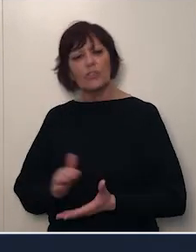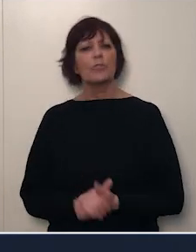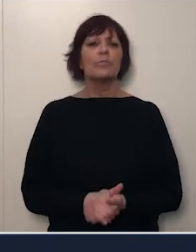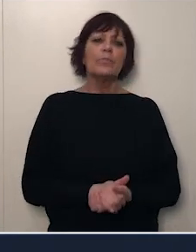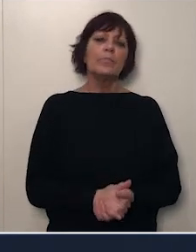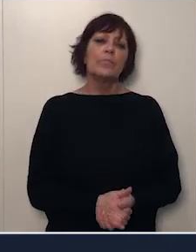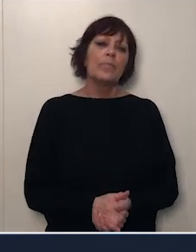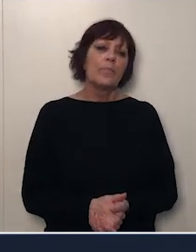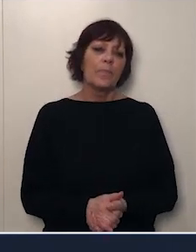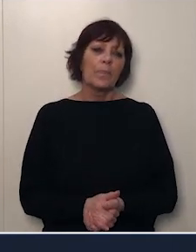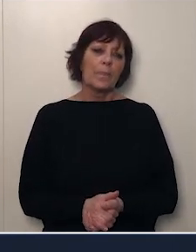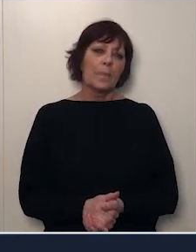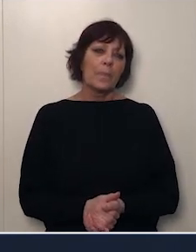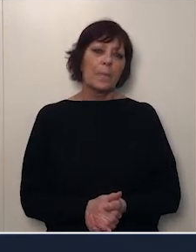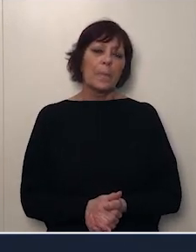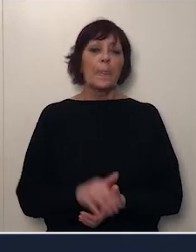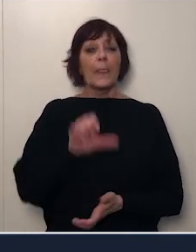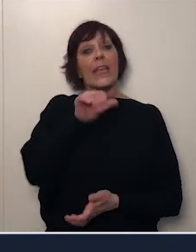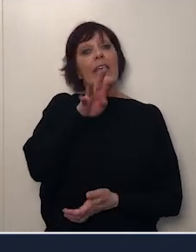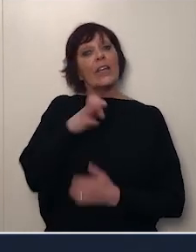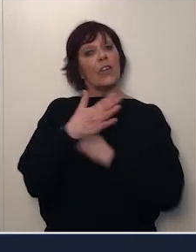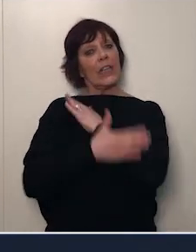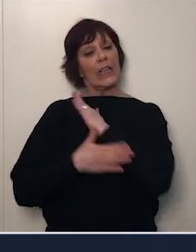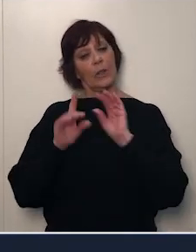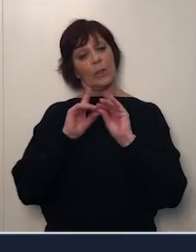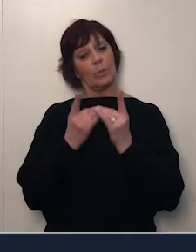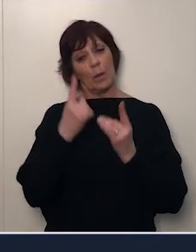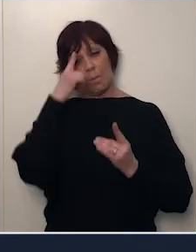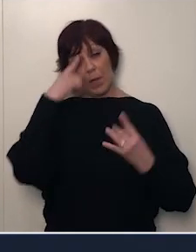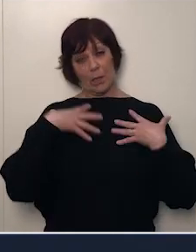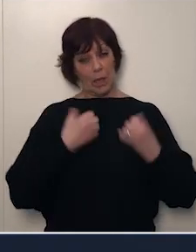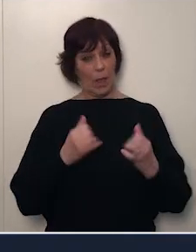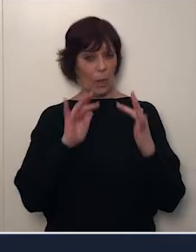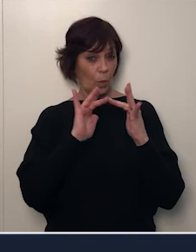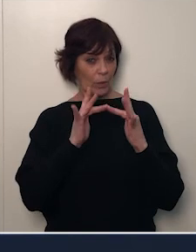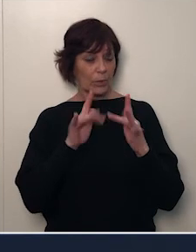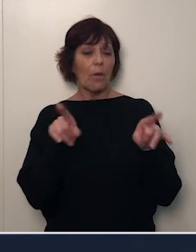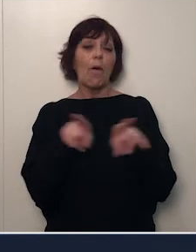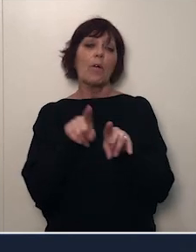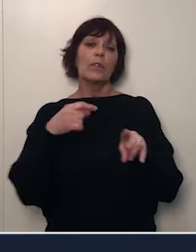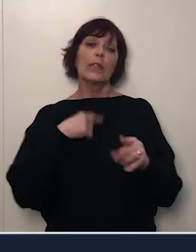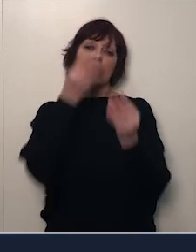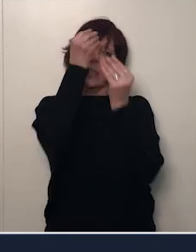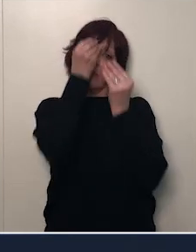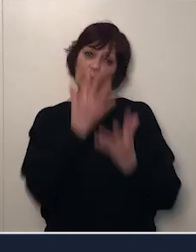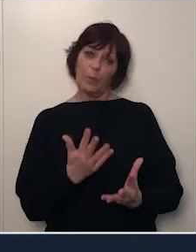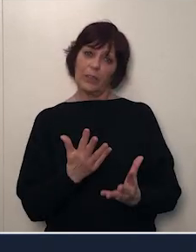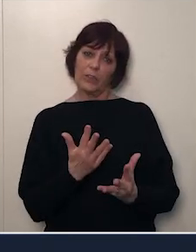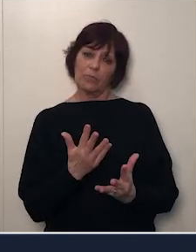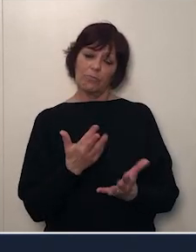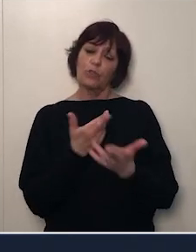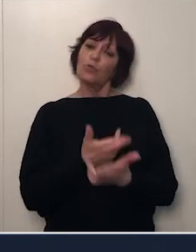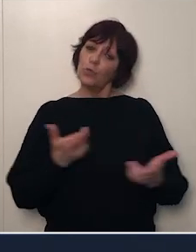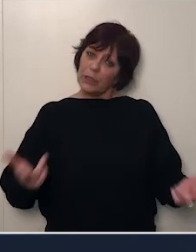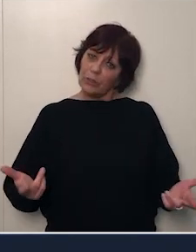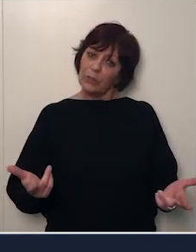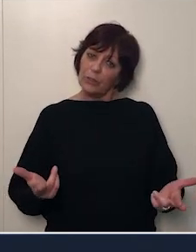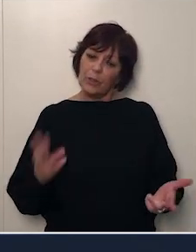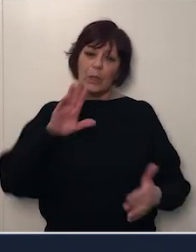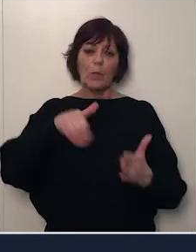wellness, and veteran services, for example. The Erie County Department of Mental Health website also